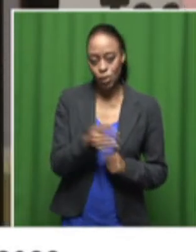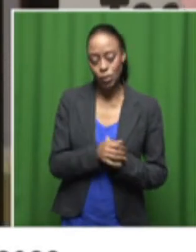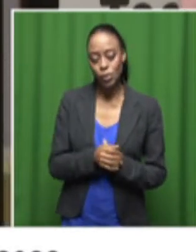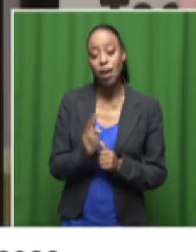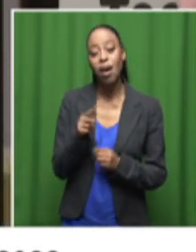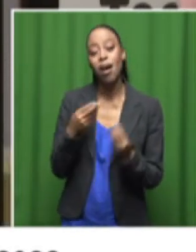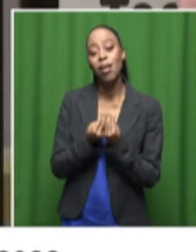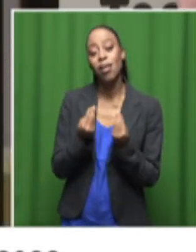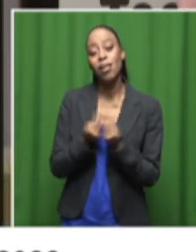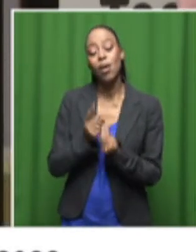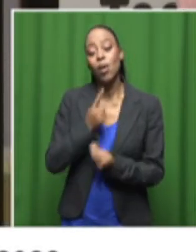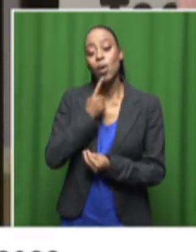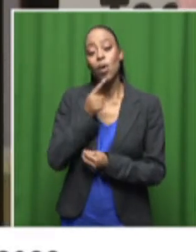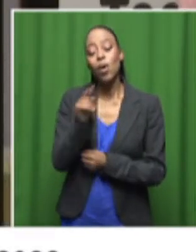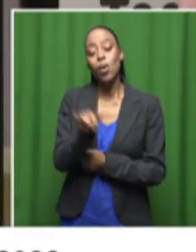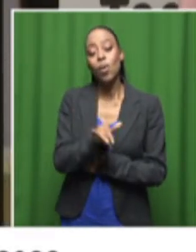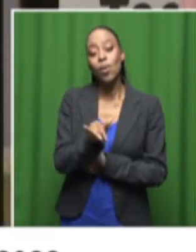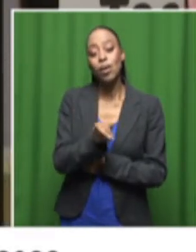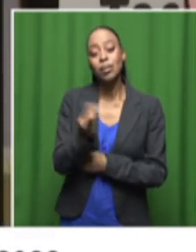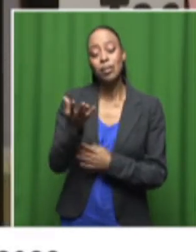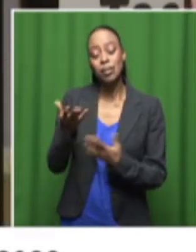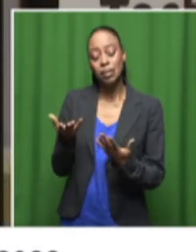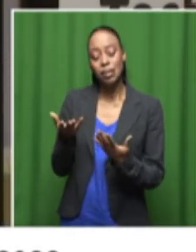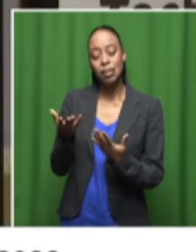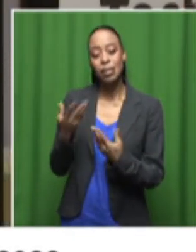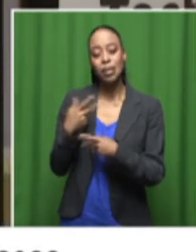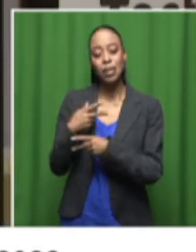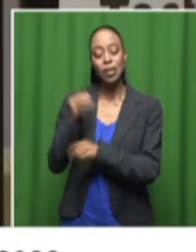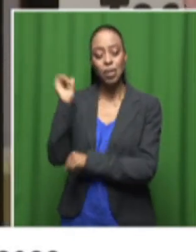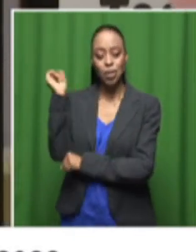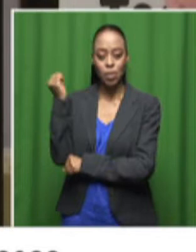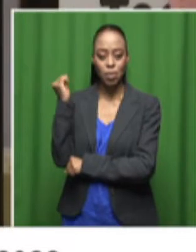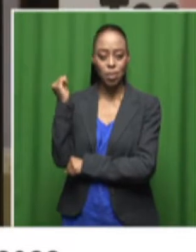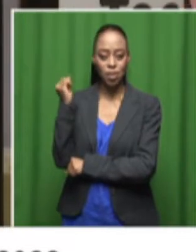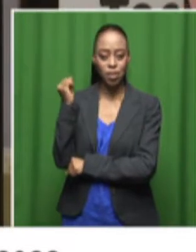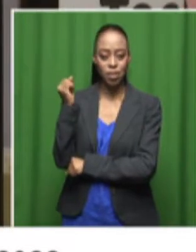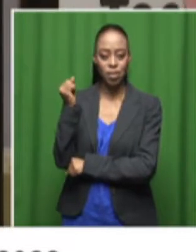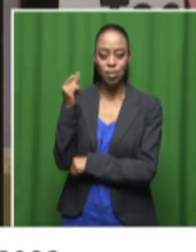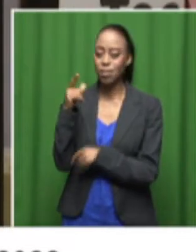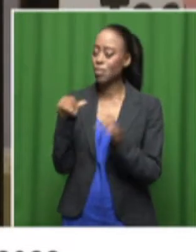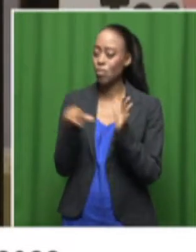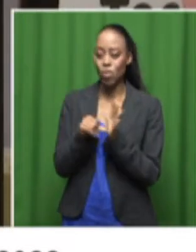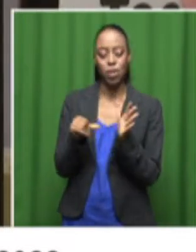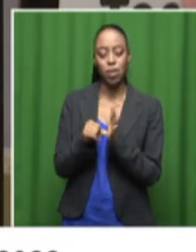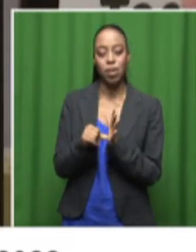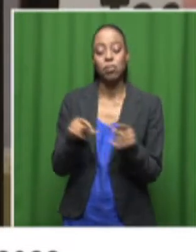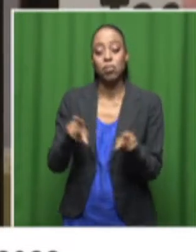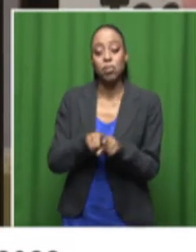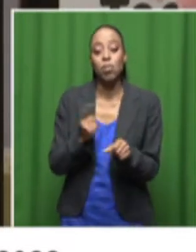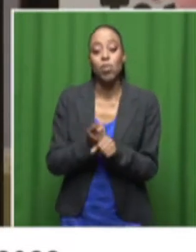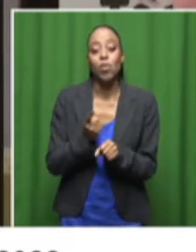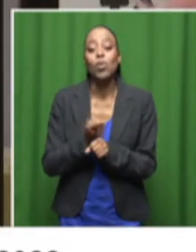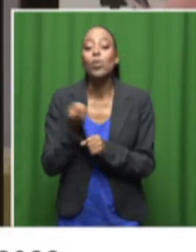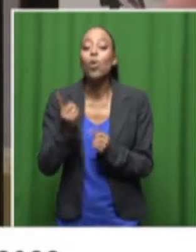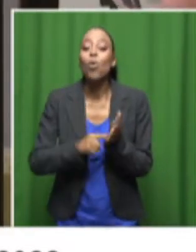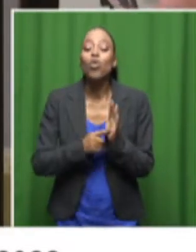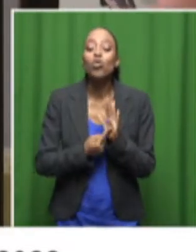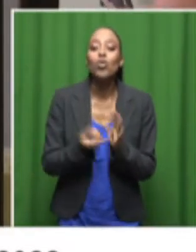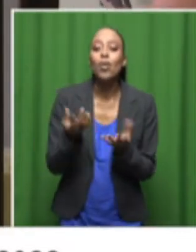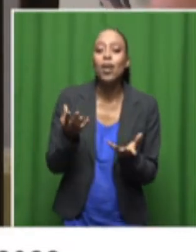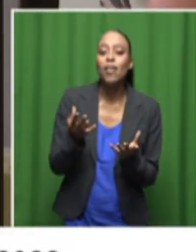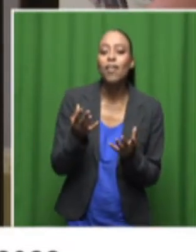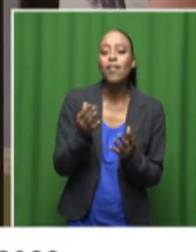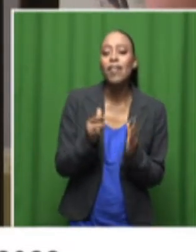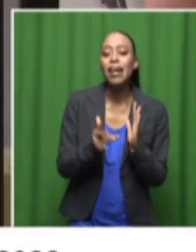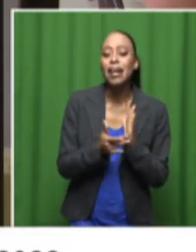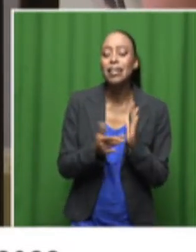want to mention, Naledi, is the issue of infrastructure. It's the backbone of what we do as well. And that's also the success of having the